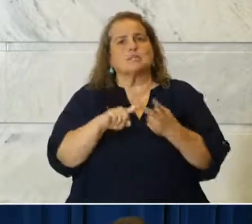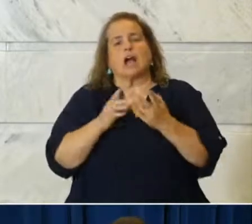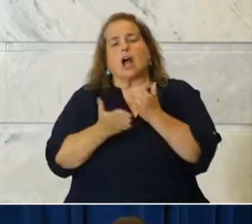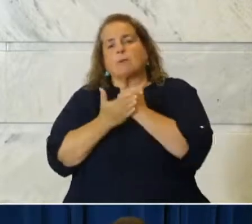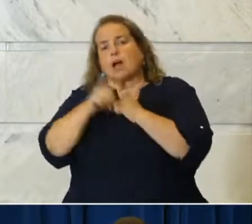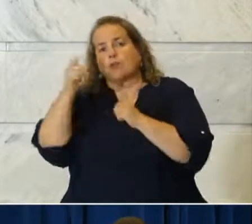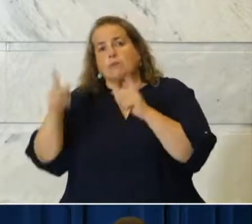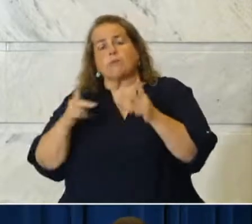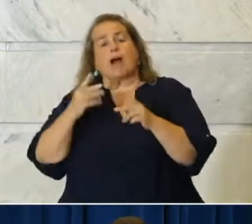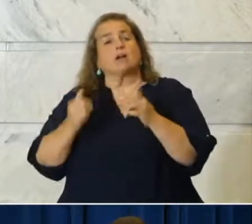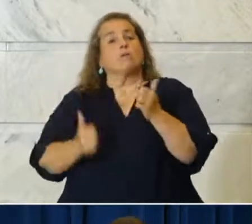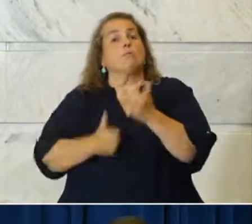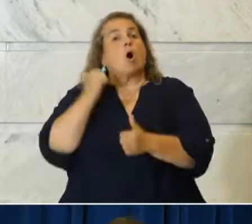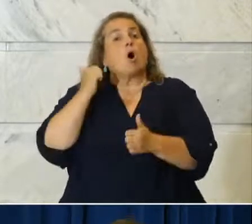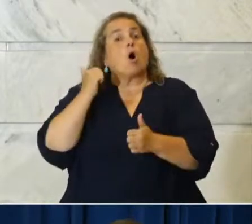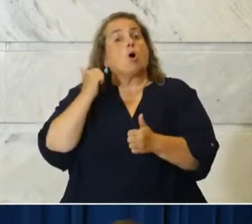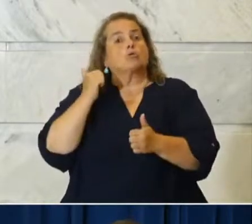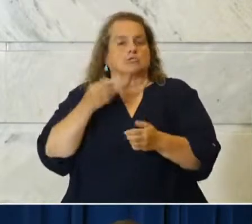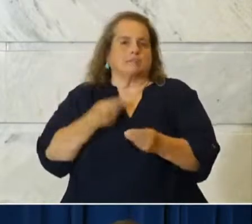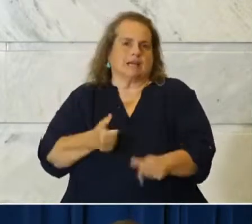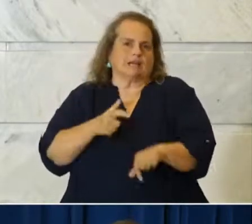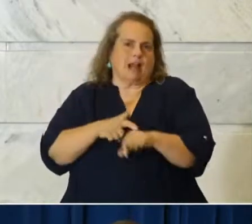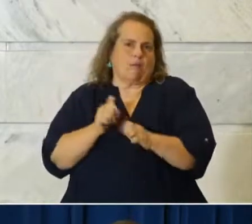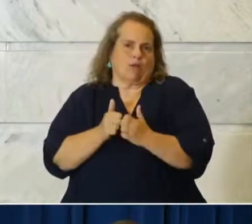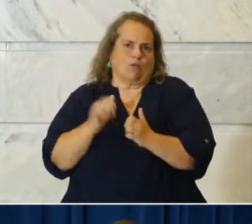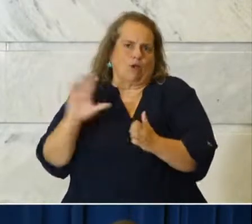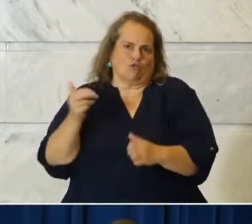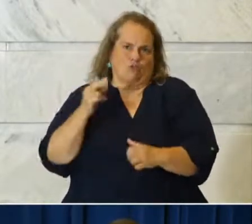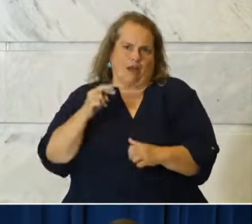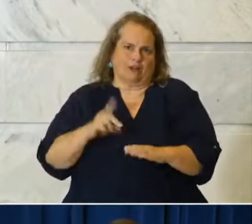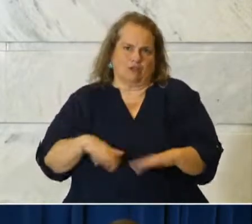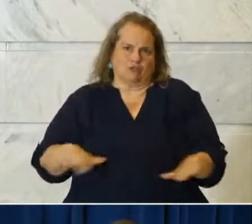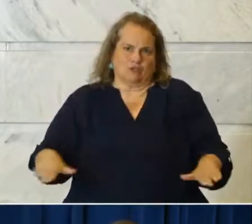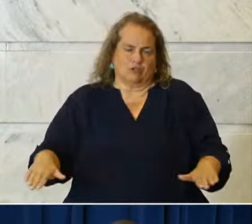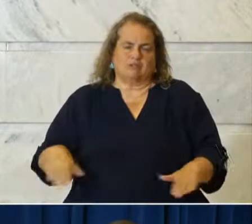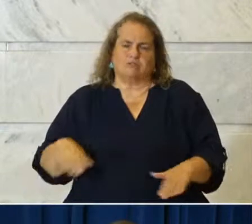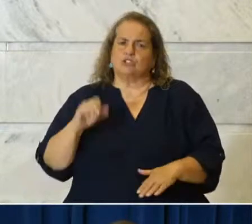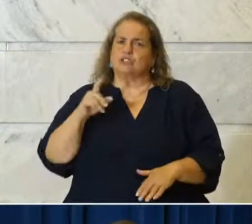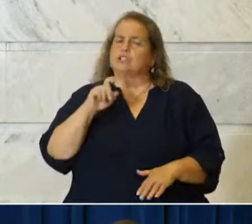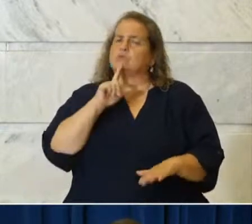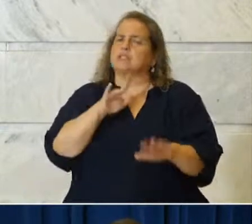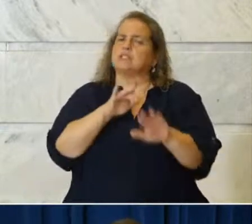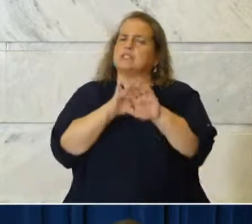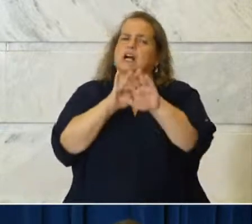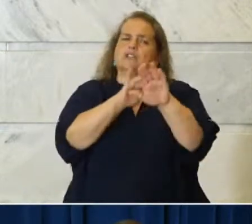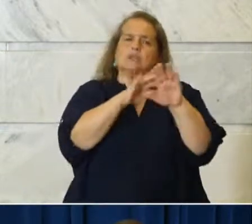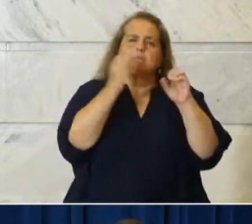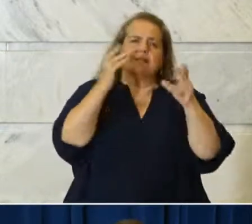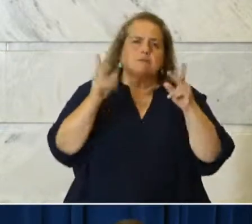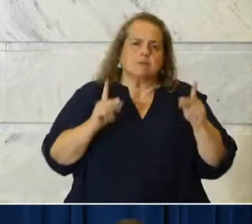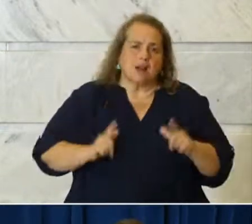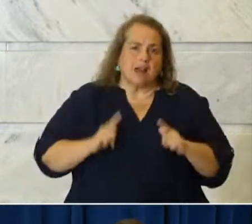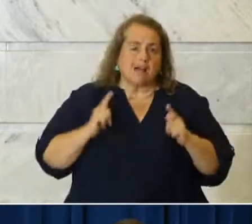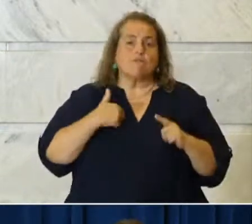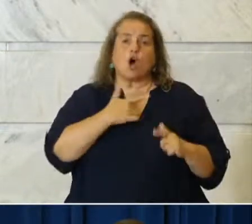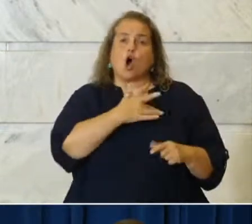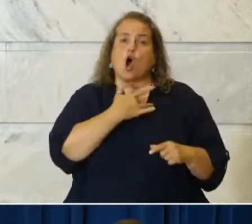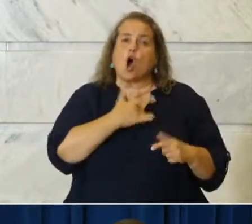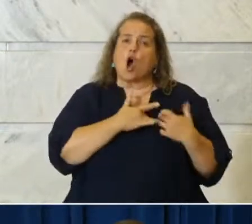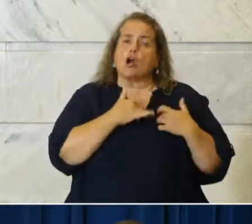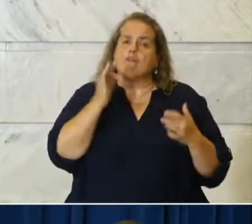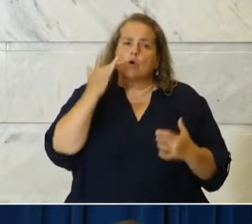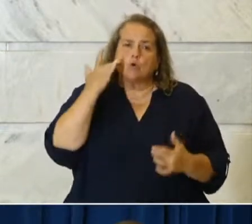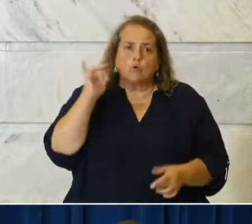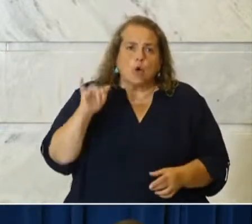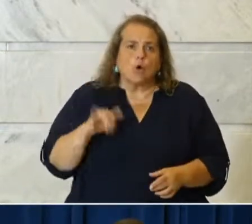all, spending time with her grandbabies. She touched so many lives. She had a heart of gold, and she was a hero to all who knew